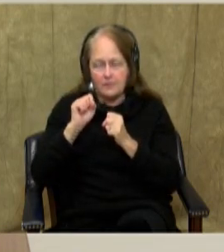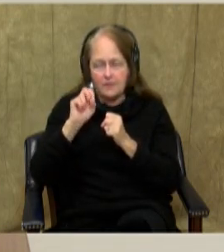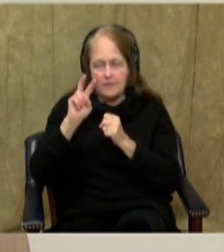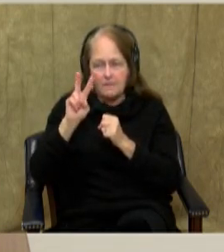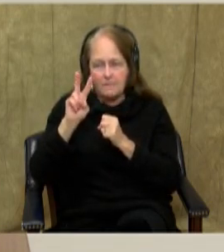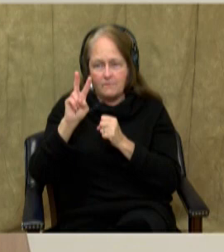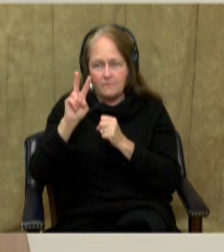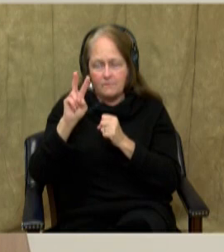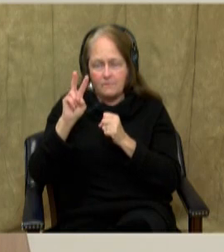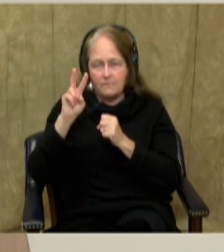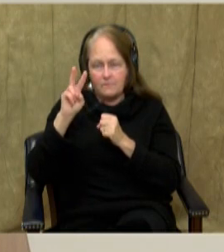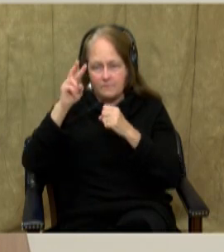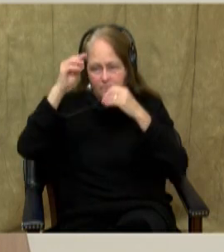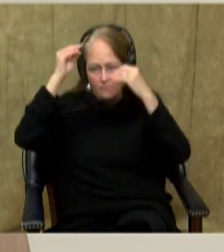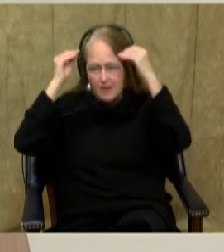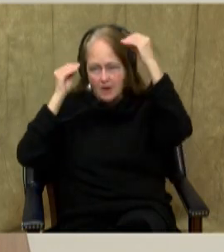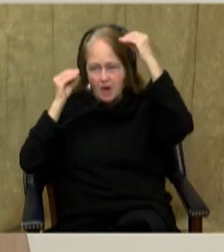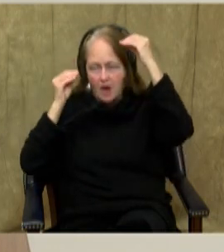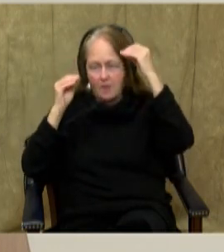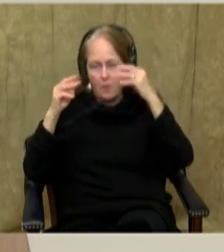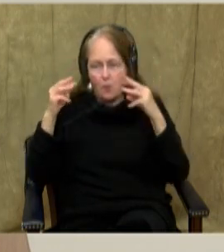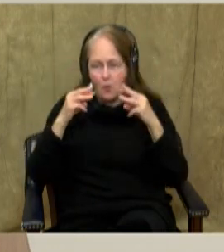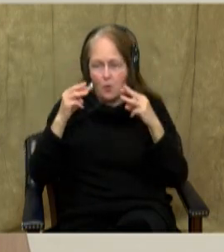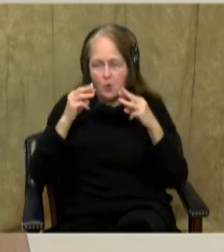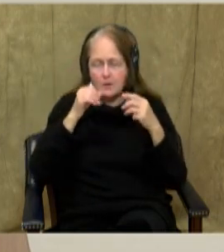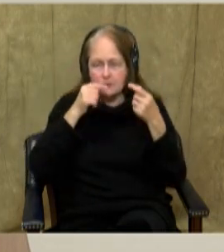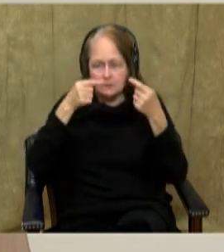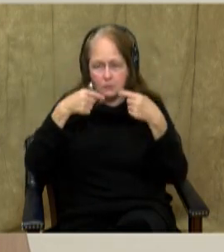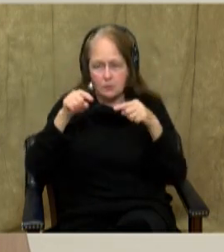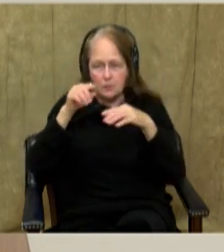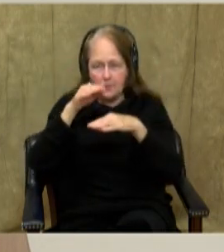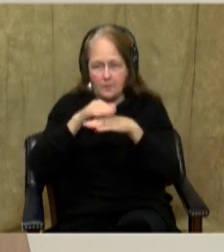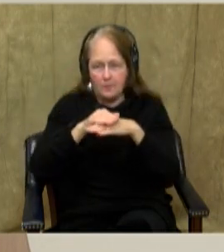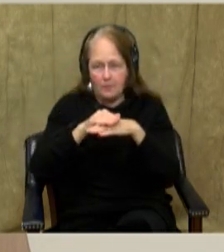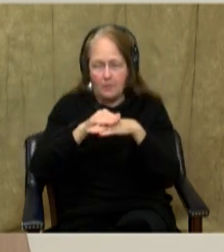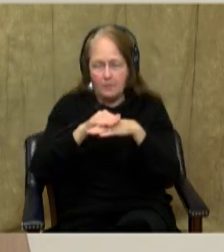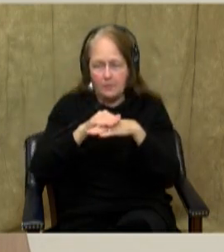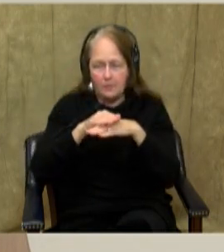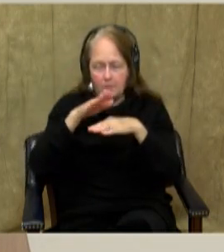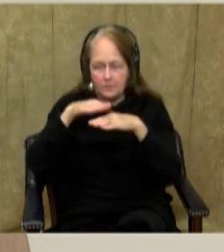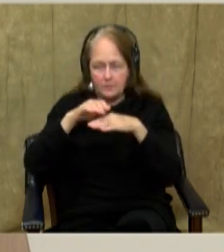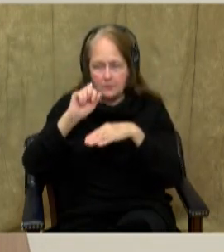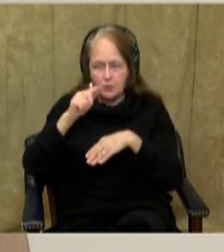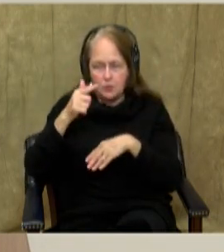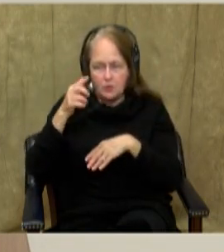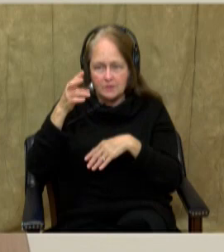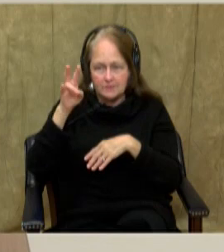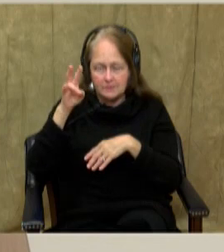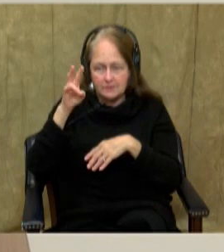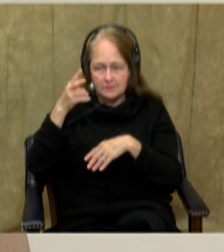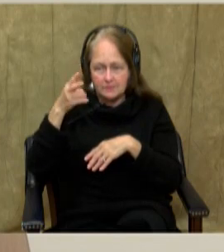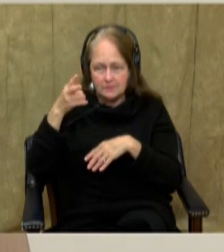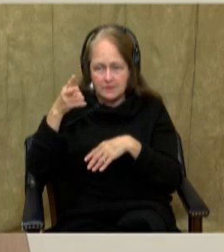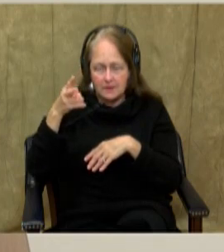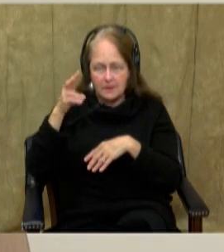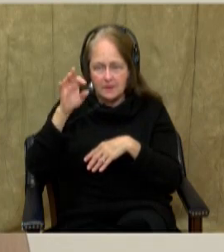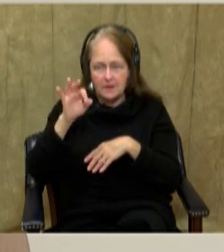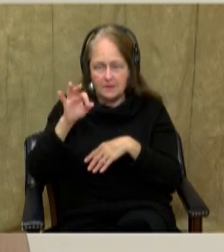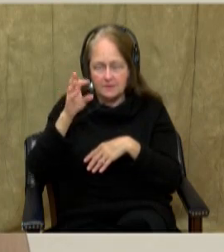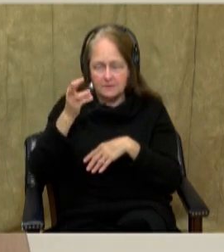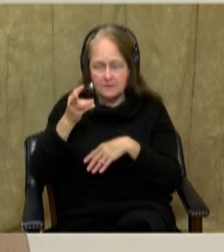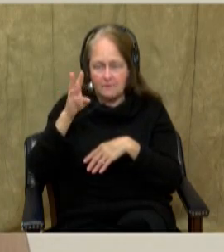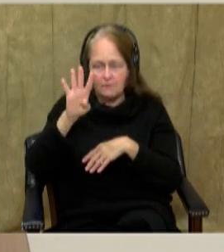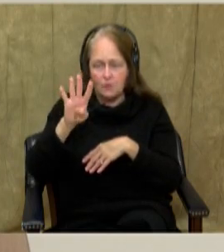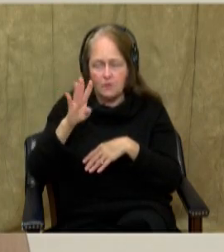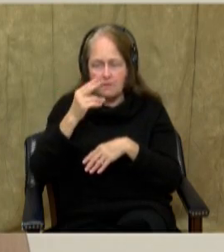Vietnam War was going on. All right, excuse me. On August 2nd of 1964, something kind